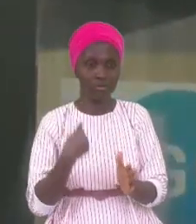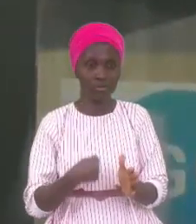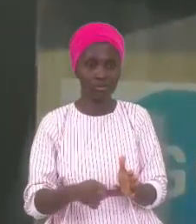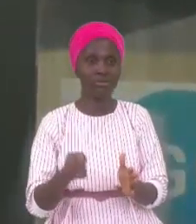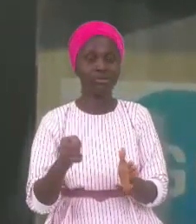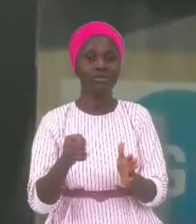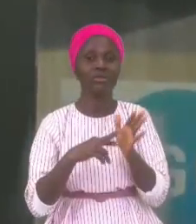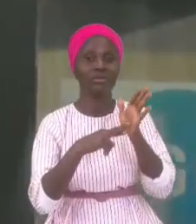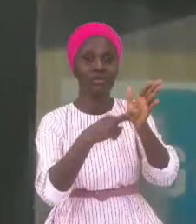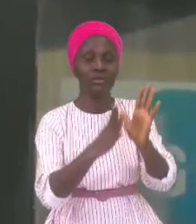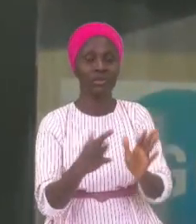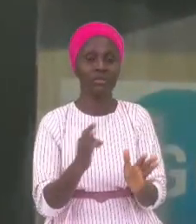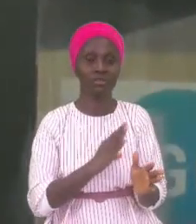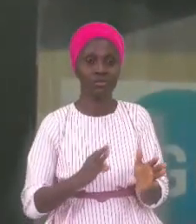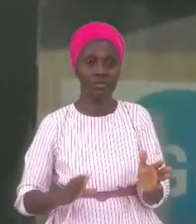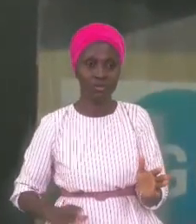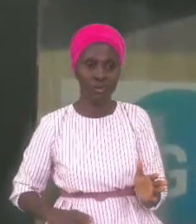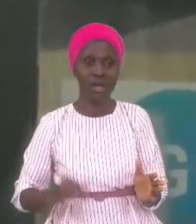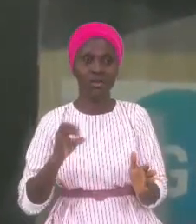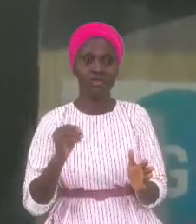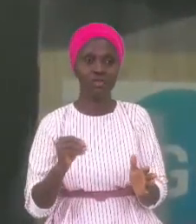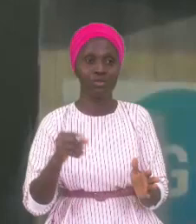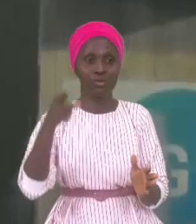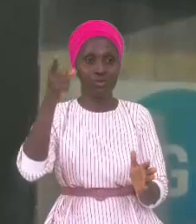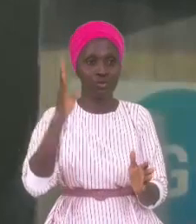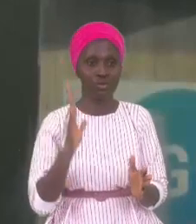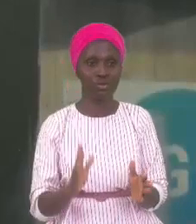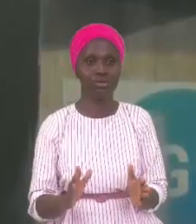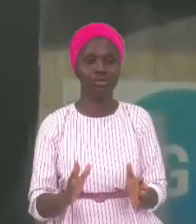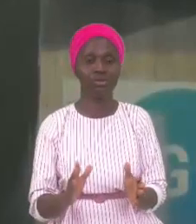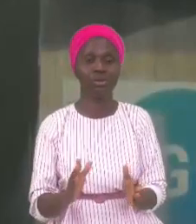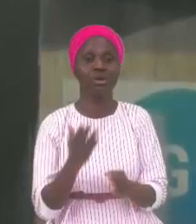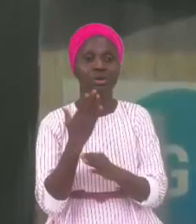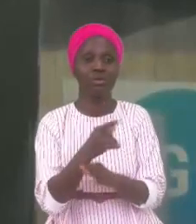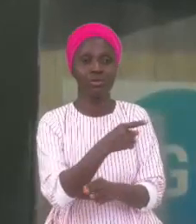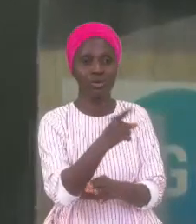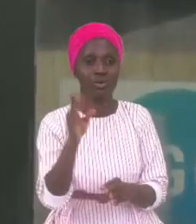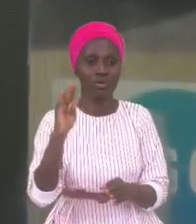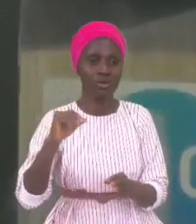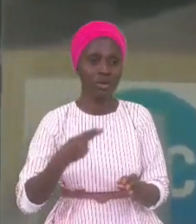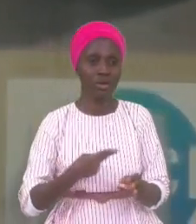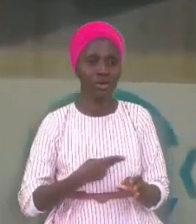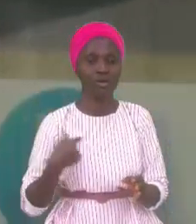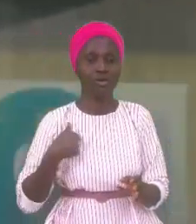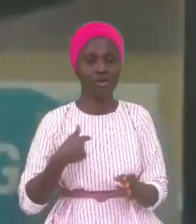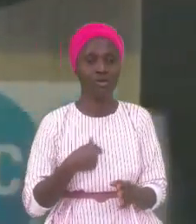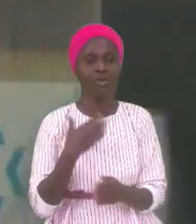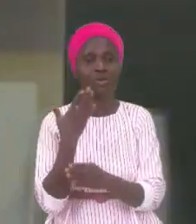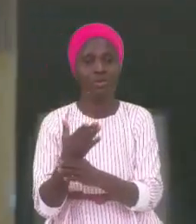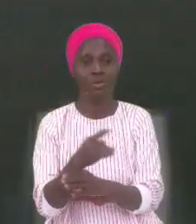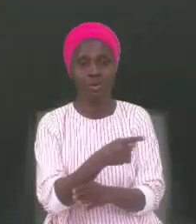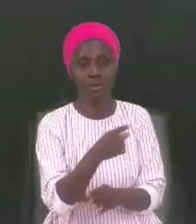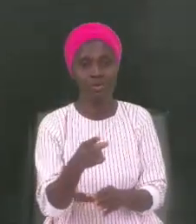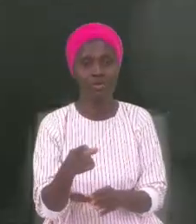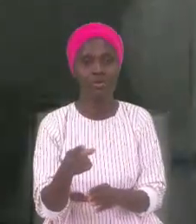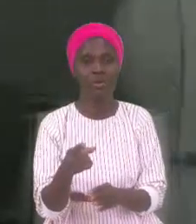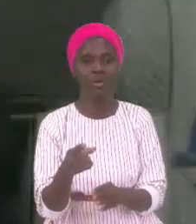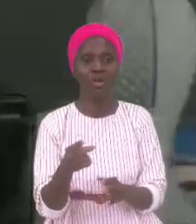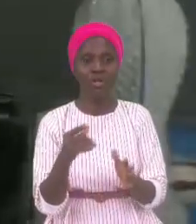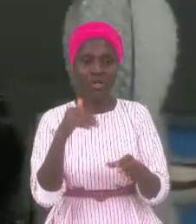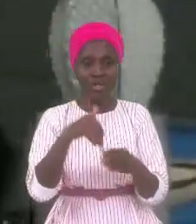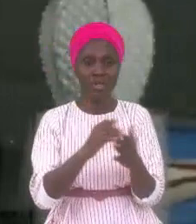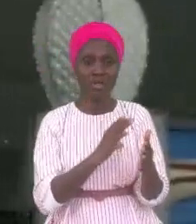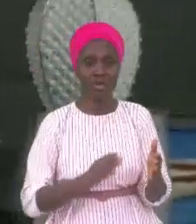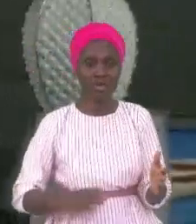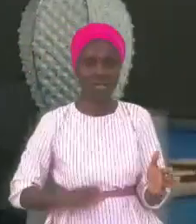did beseech you by us. We pray you in Christ's stead. That is what Christ should have done, what Christ should have said,